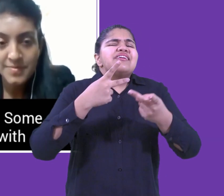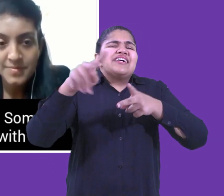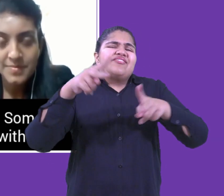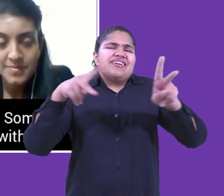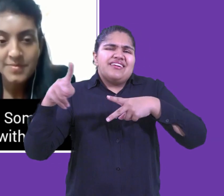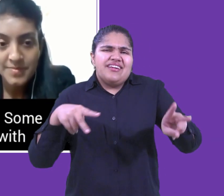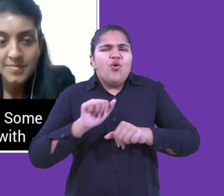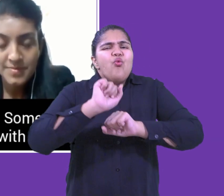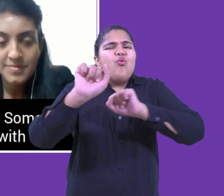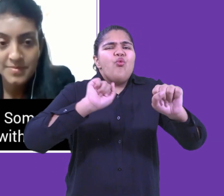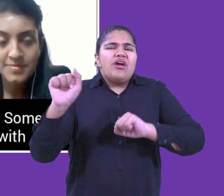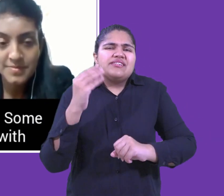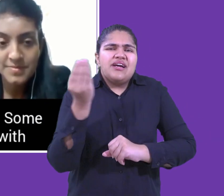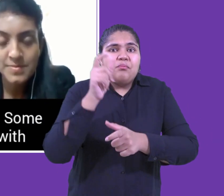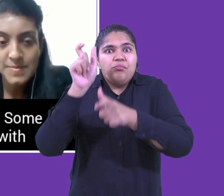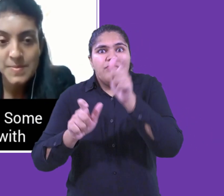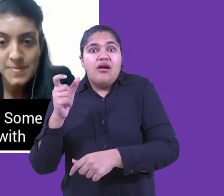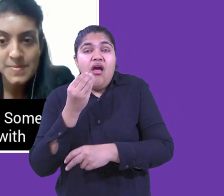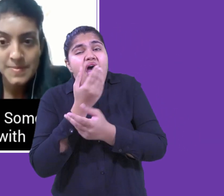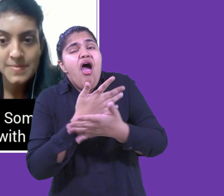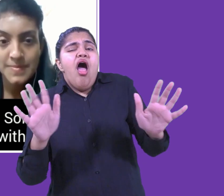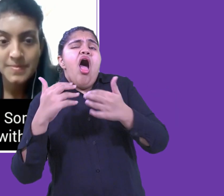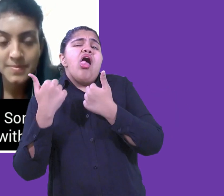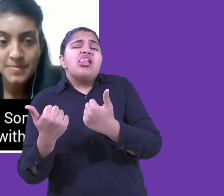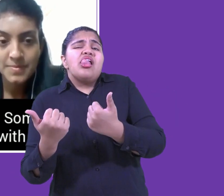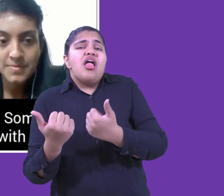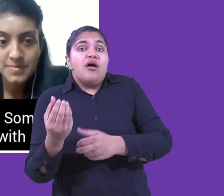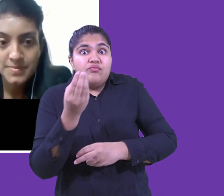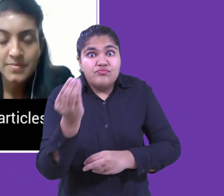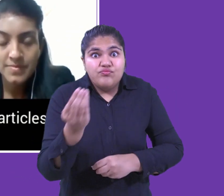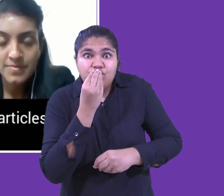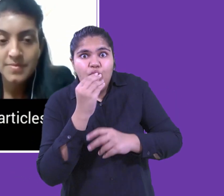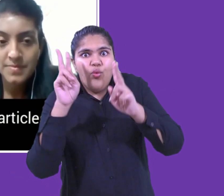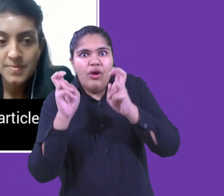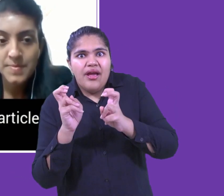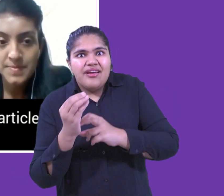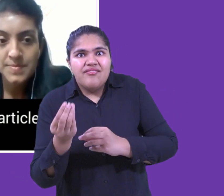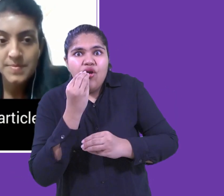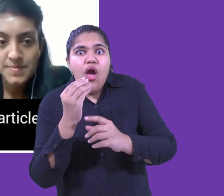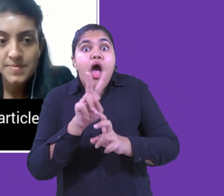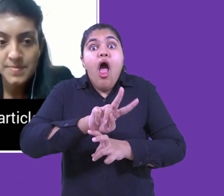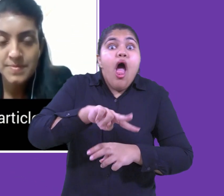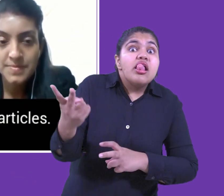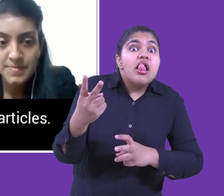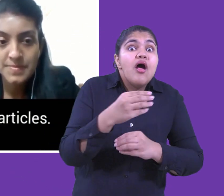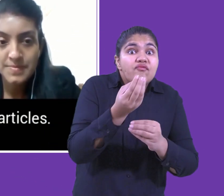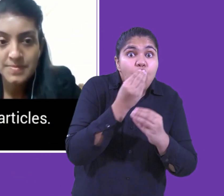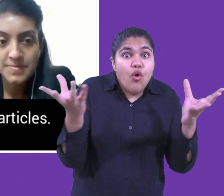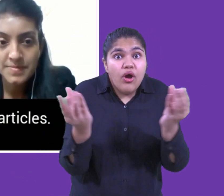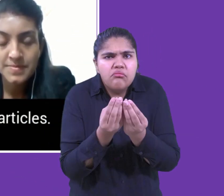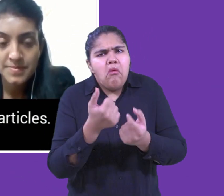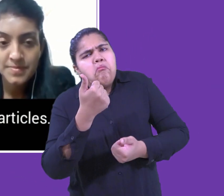people may not have allergy to something. Hmm. Some people have a great incompatibility with combination of the some diet